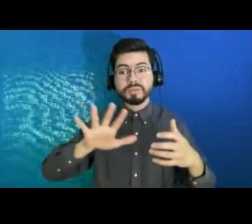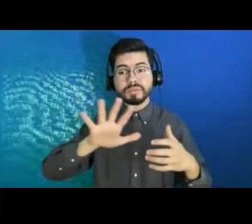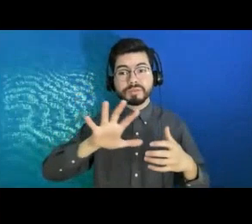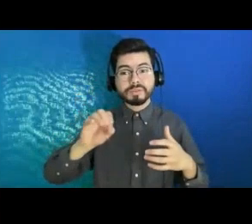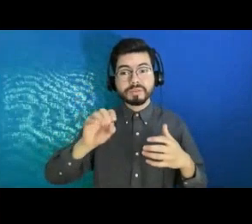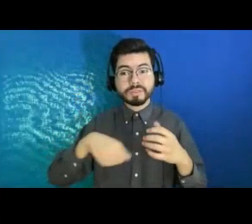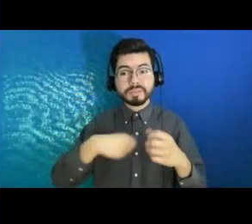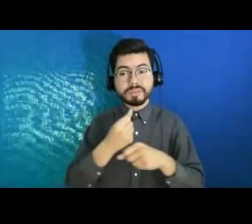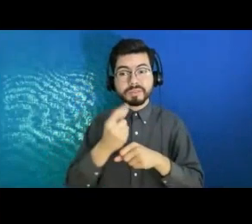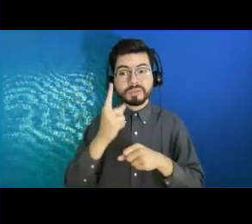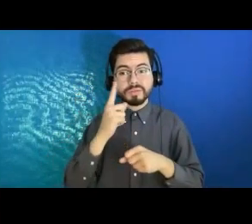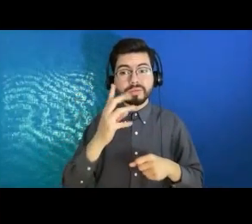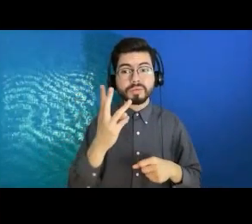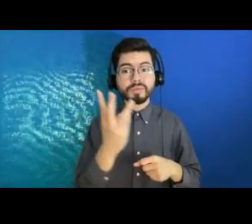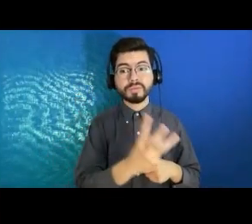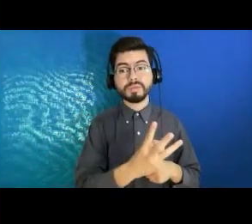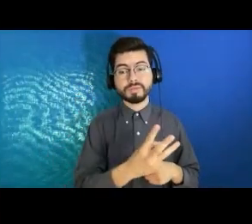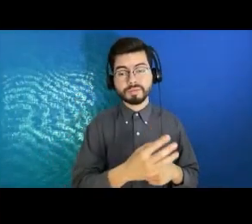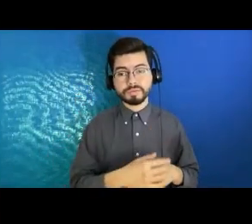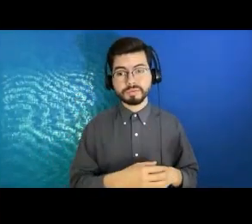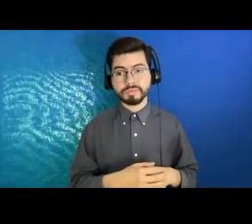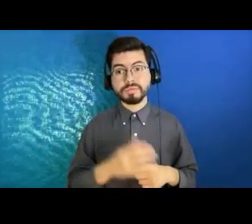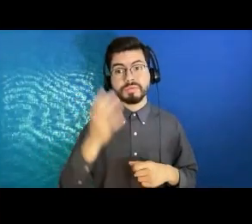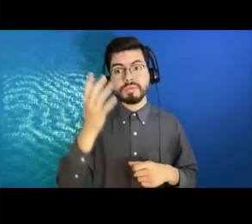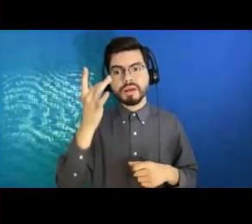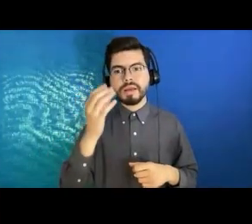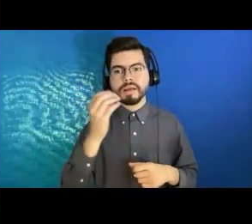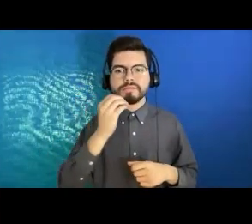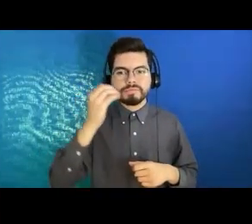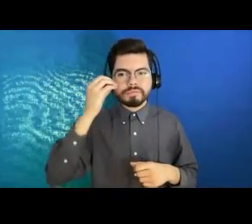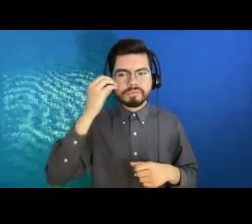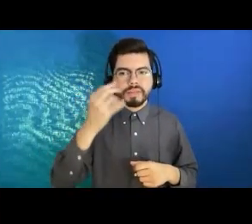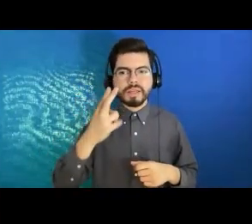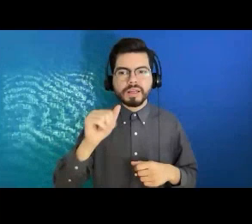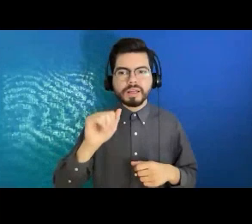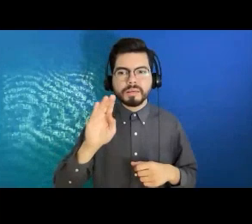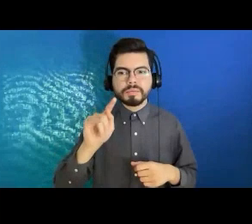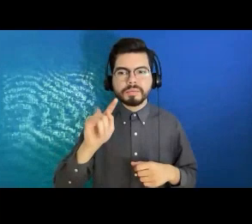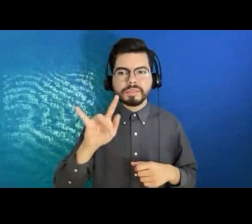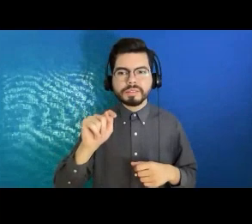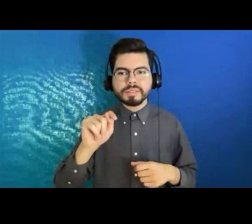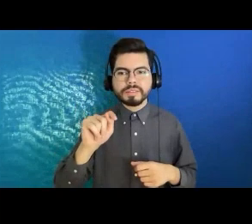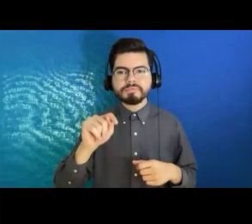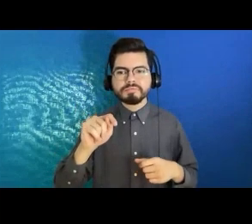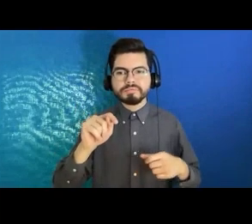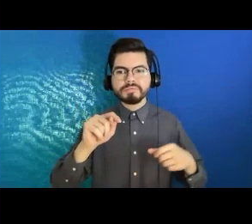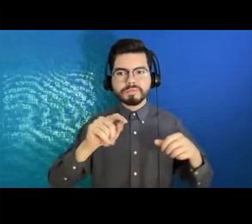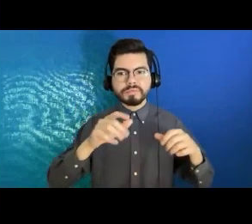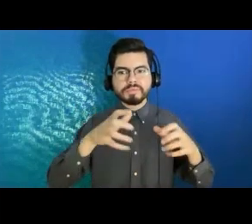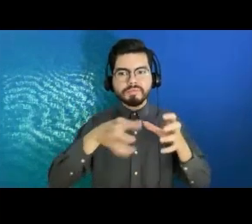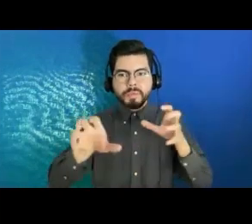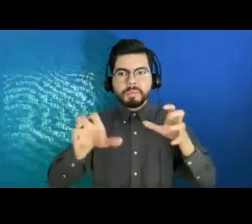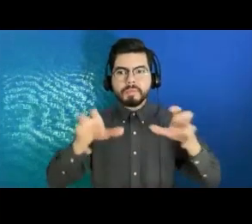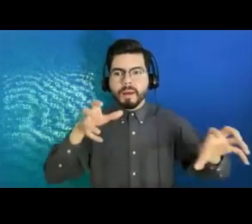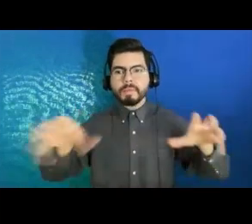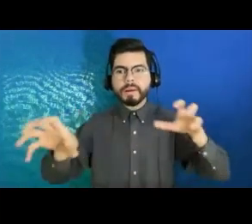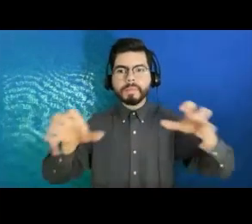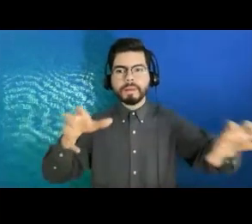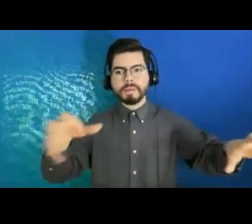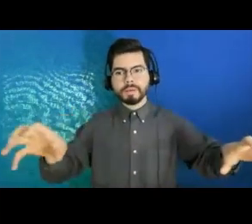west. And that's because the habitat's really broken. So we're not trying to spread animals out and